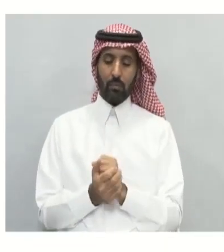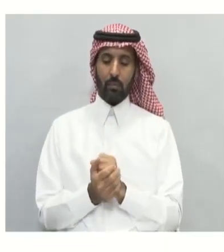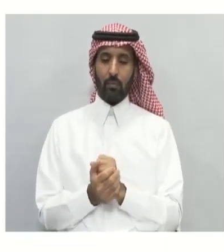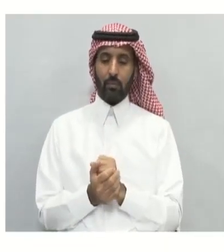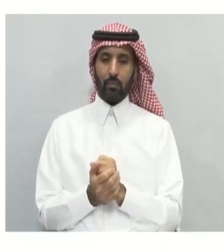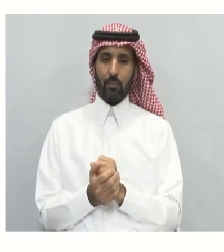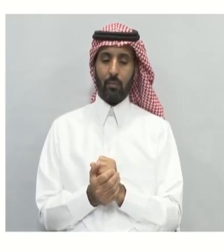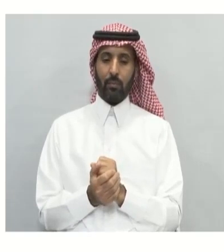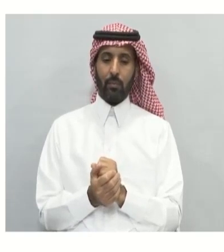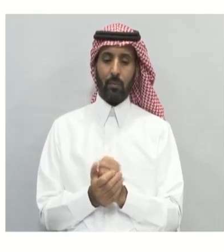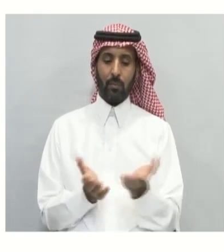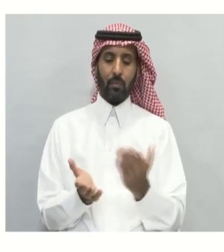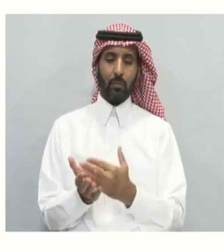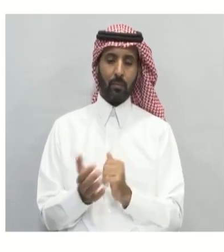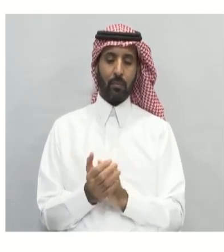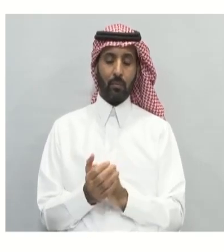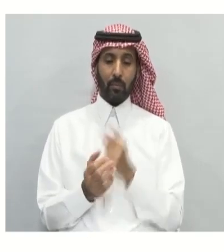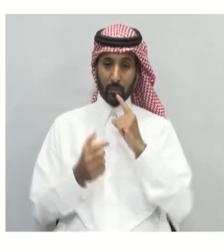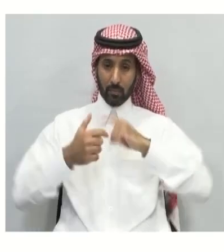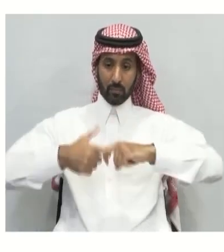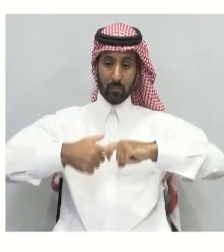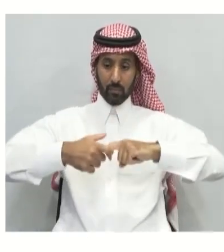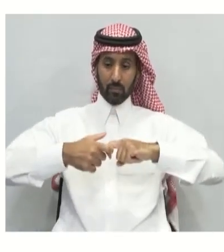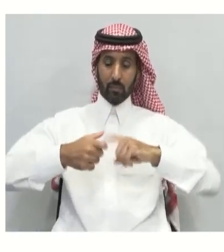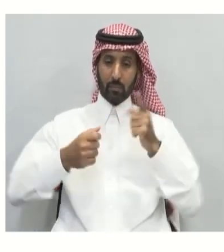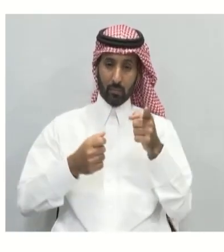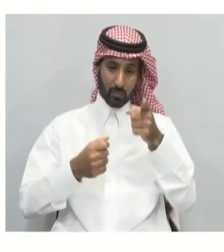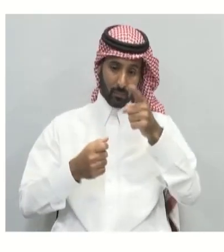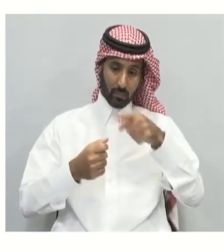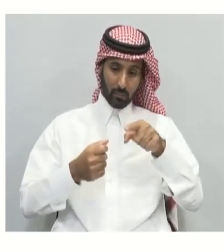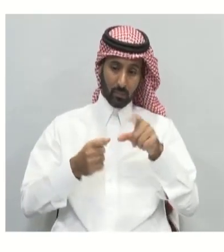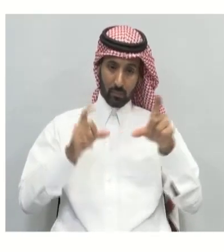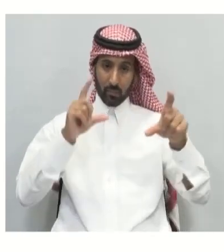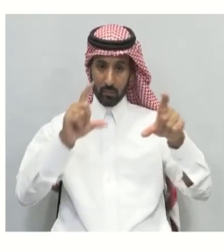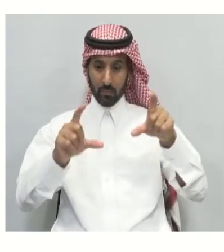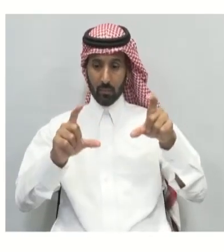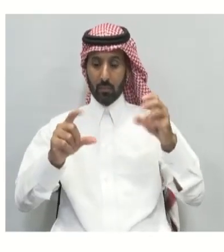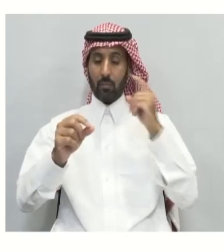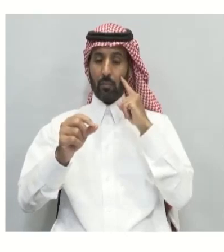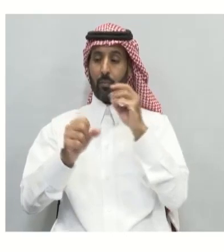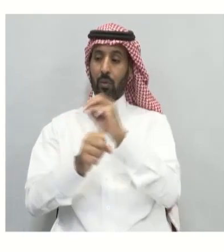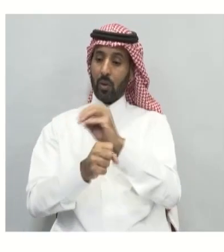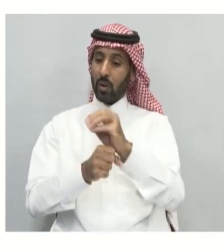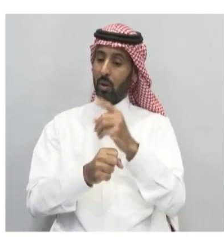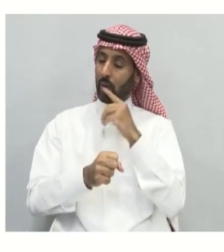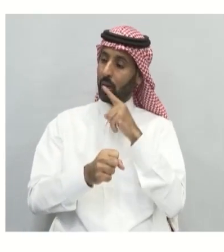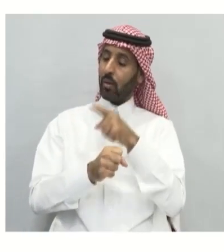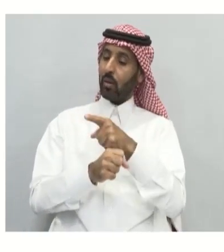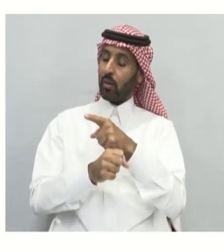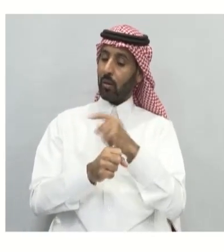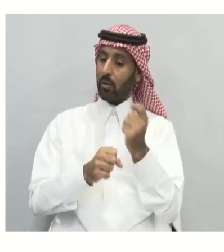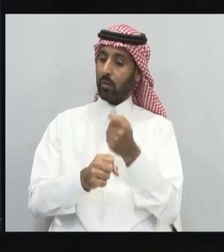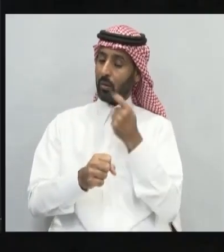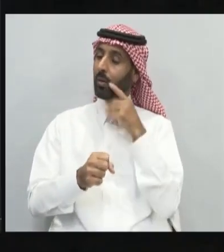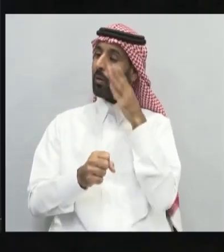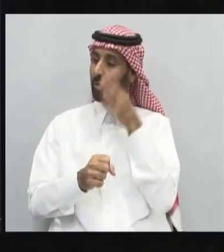lesson. Also, connect quotations as required. He told me, and you will write